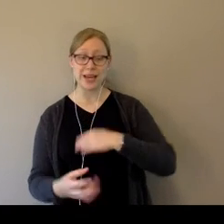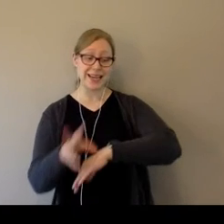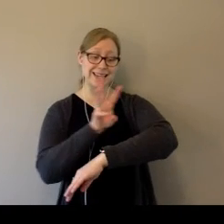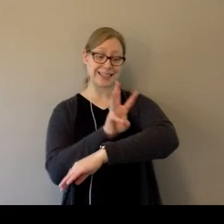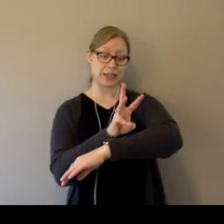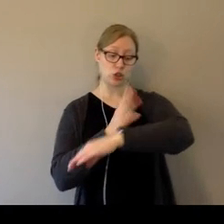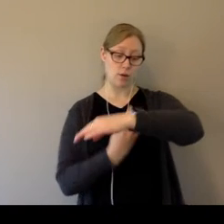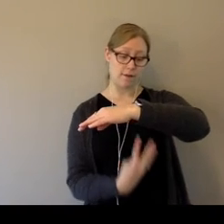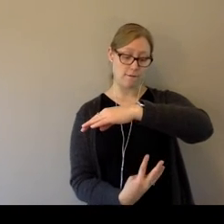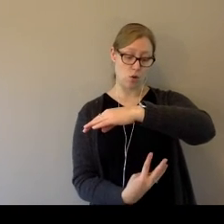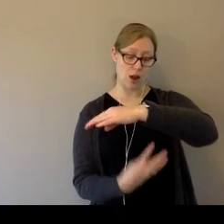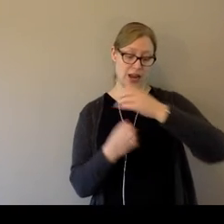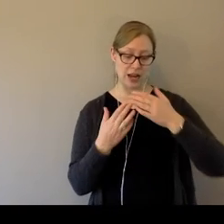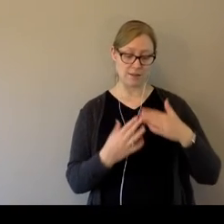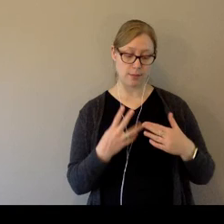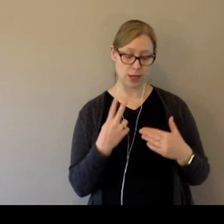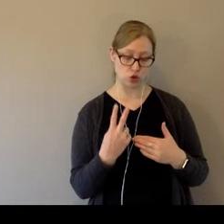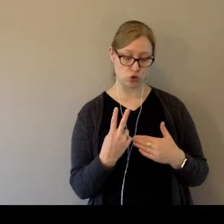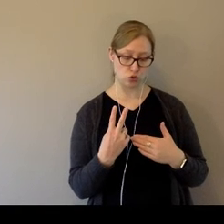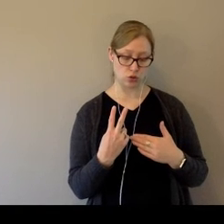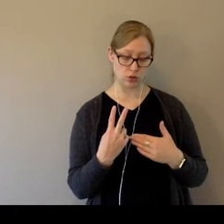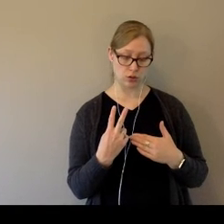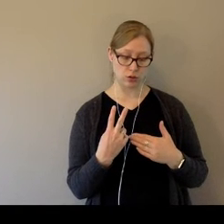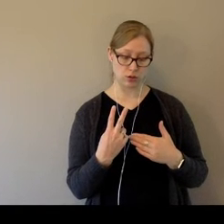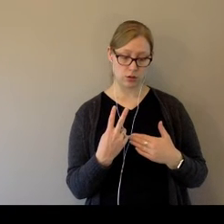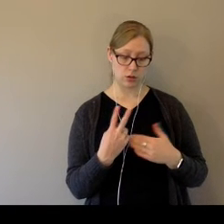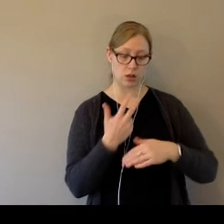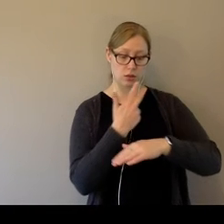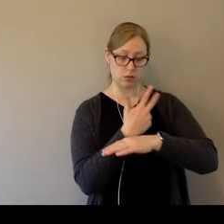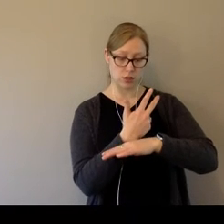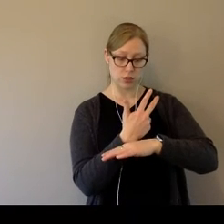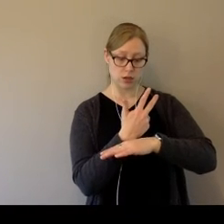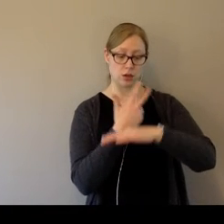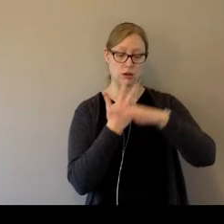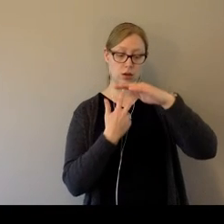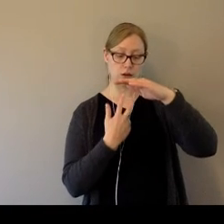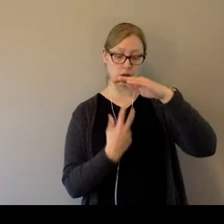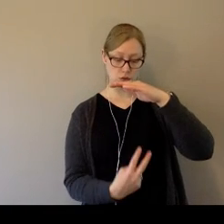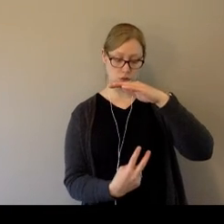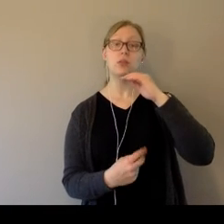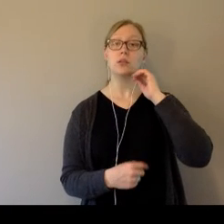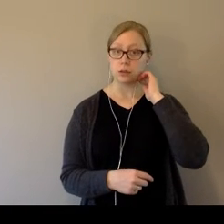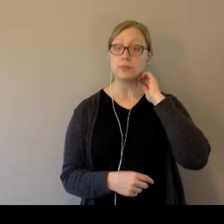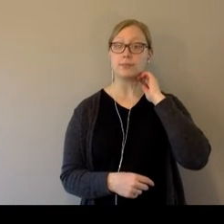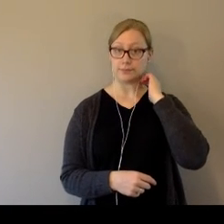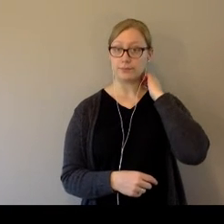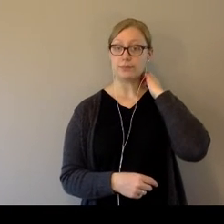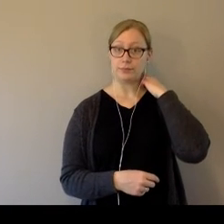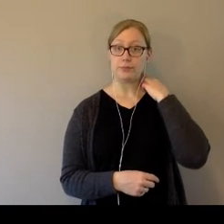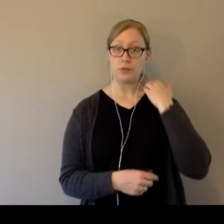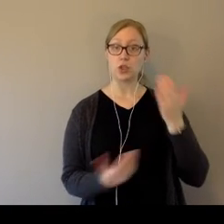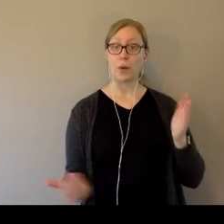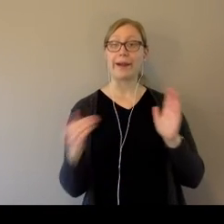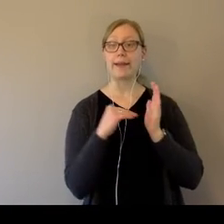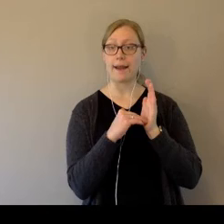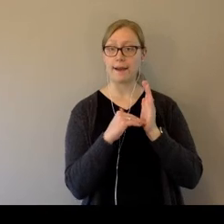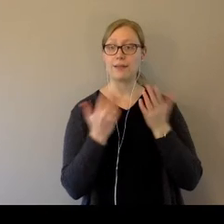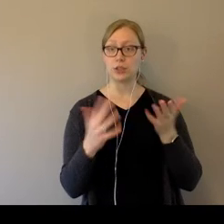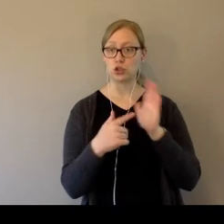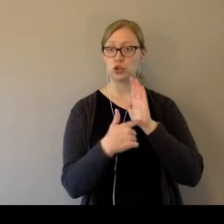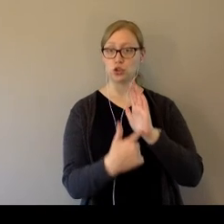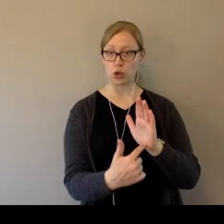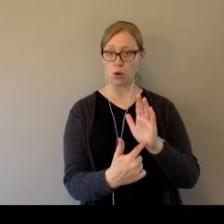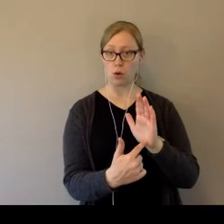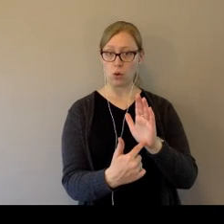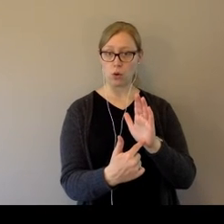can divide both of those by 2. 2 into 6 is 3 times. 2 into 4 is 2 times. And so there we've shown that the